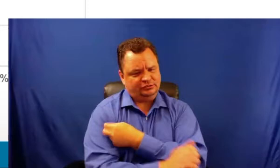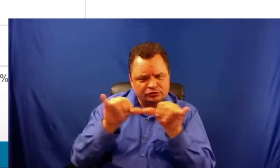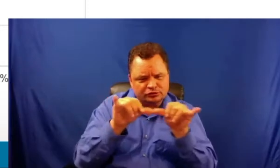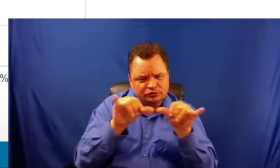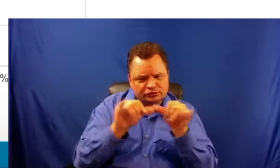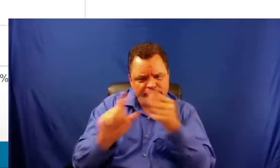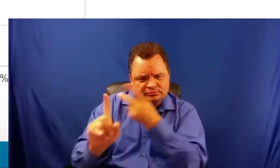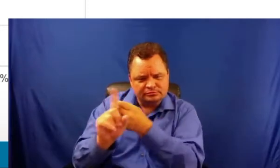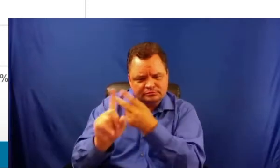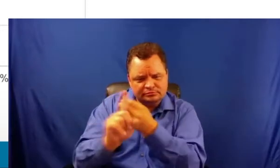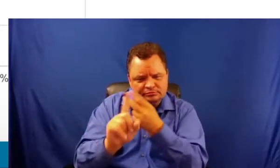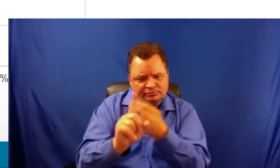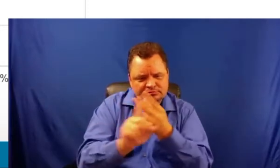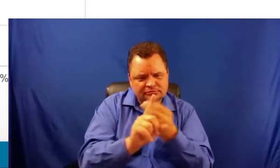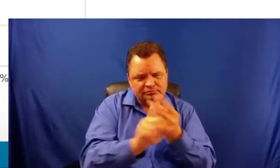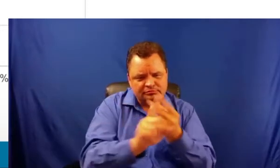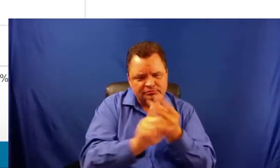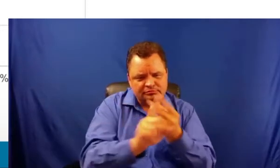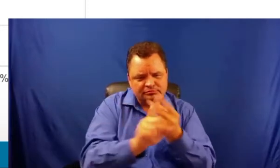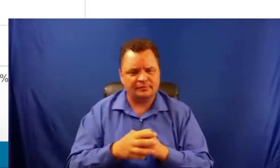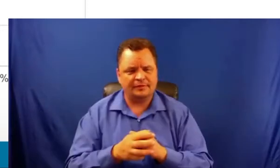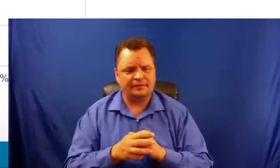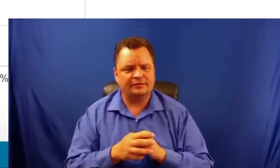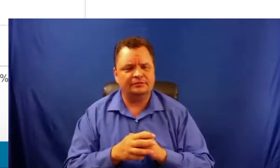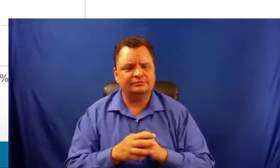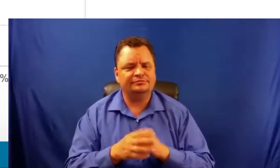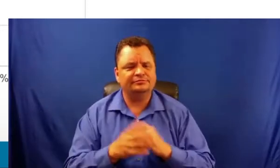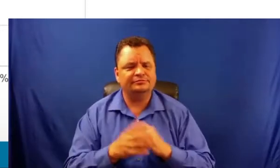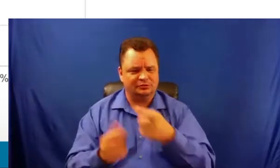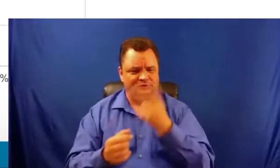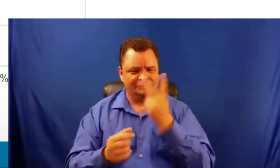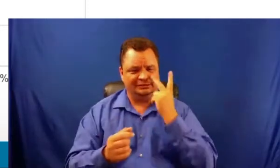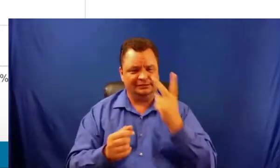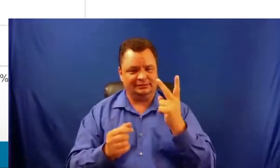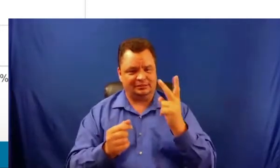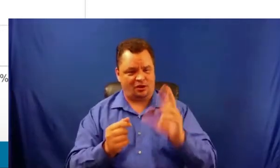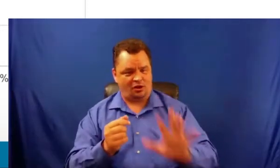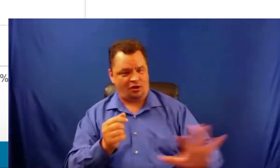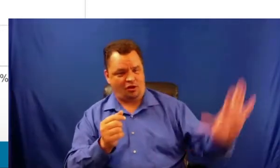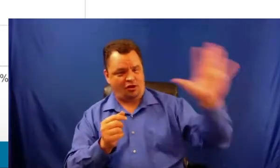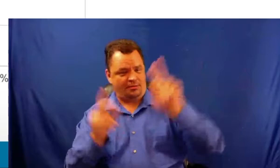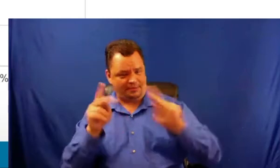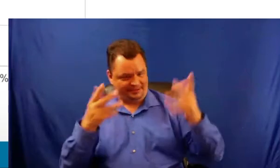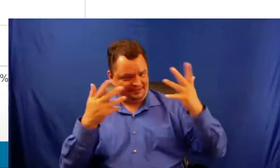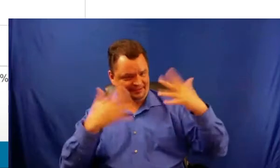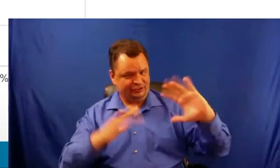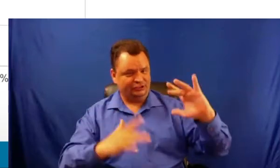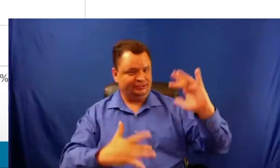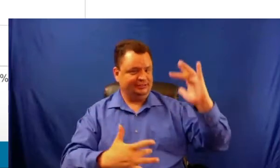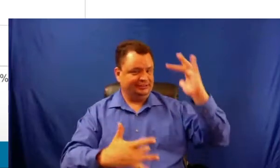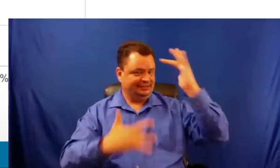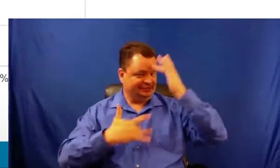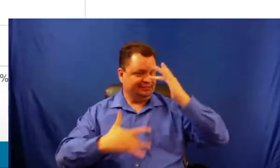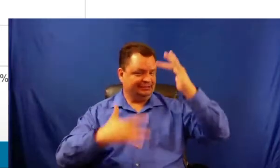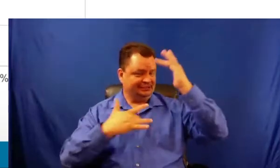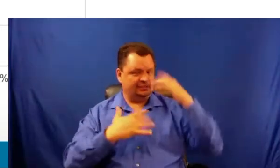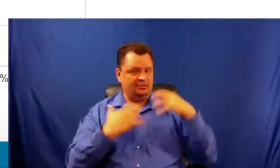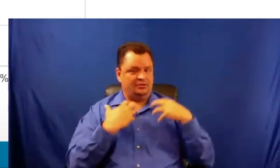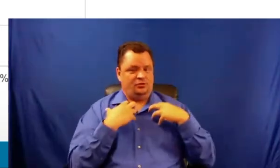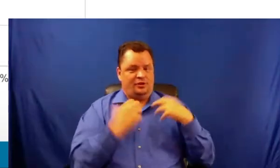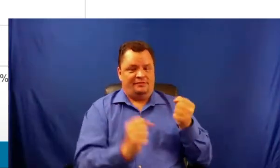full vaccination. But when we look at all of the people who've been infected and their immunity, now remember,